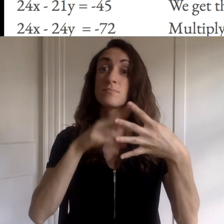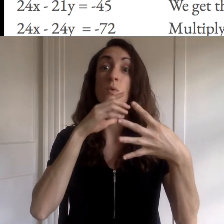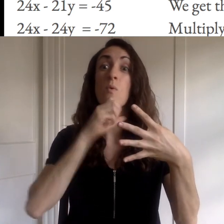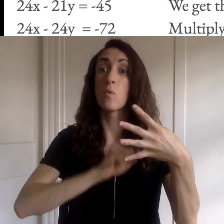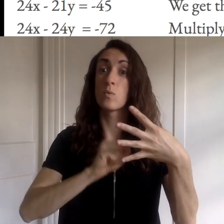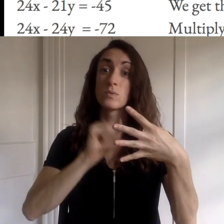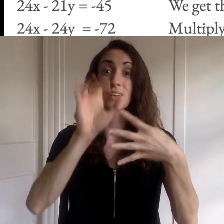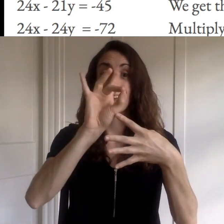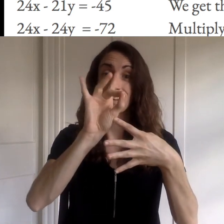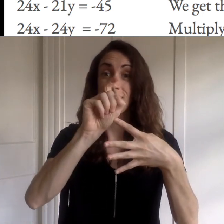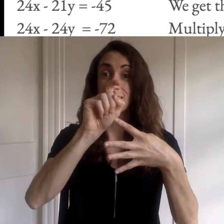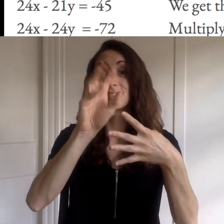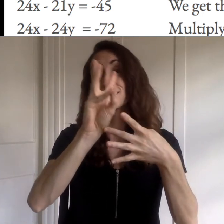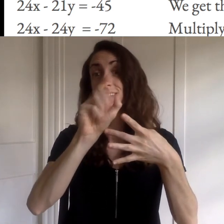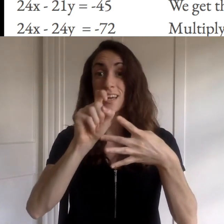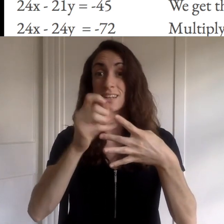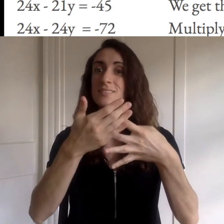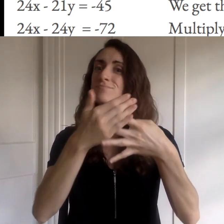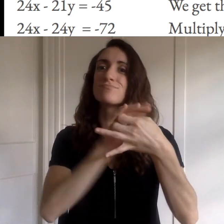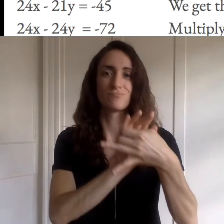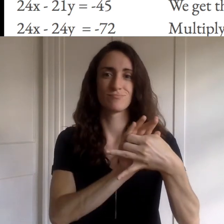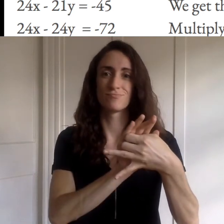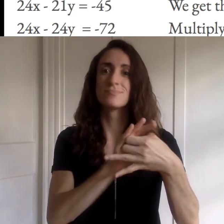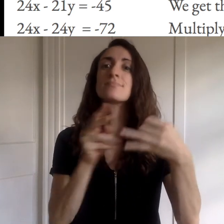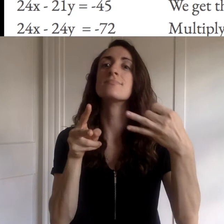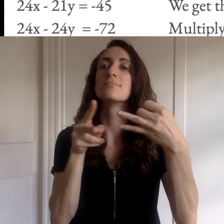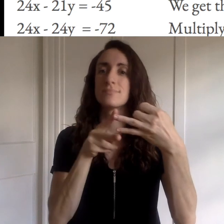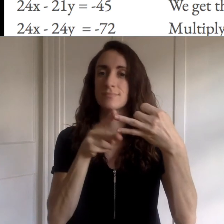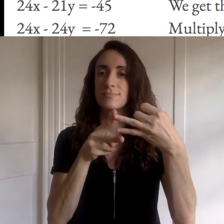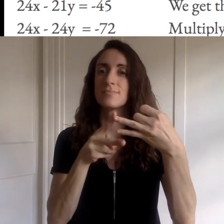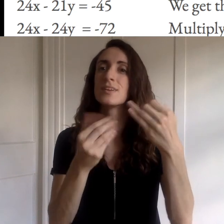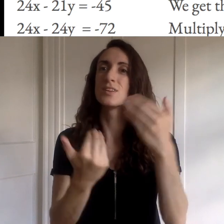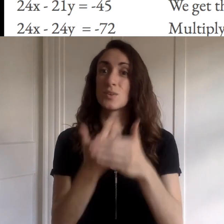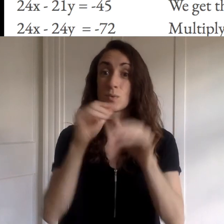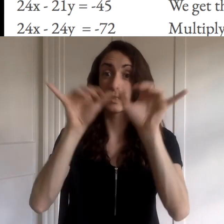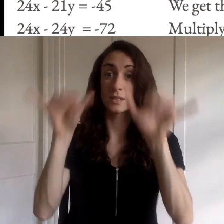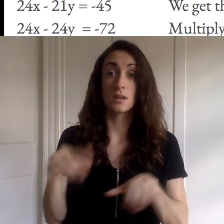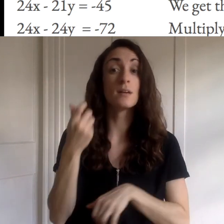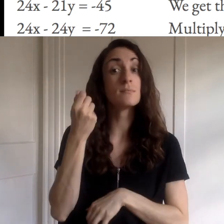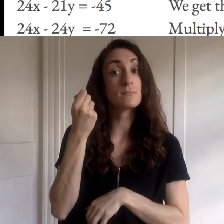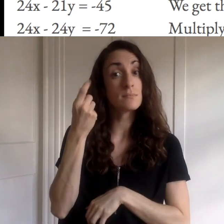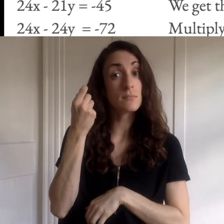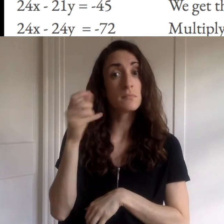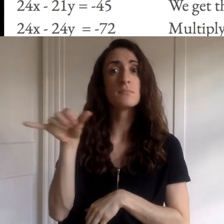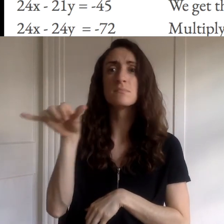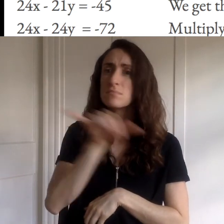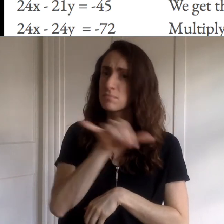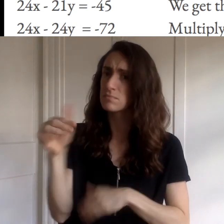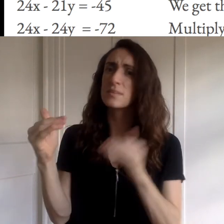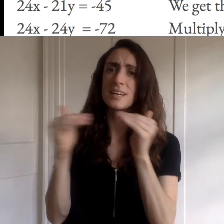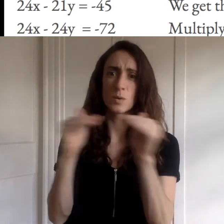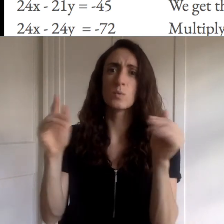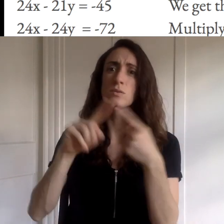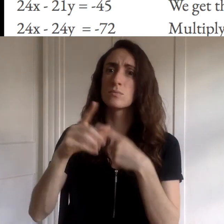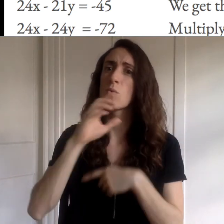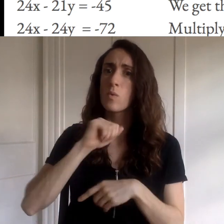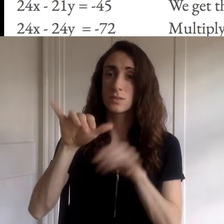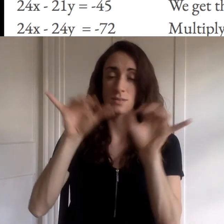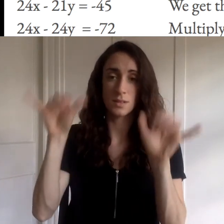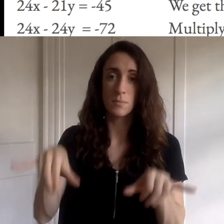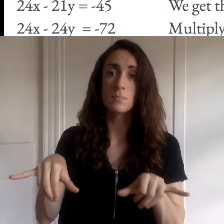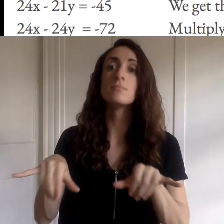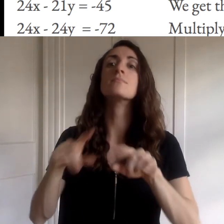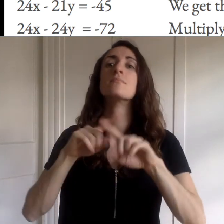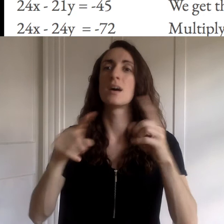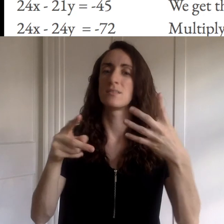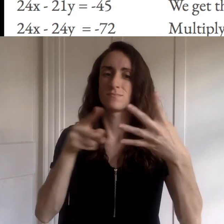So both of our original equations from the beginning of this problem are now redundant. We don't need them. But the two equations we're left with represent the same